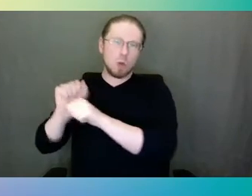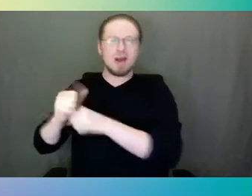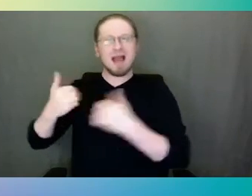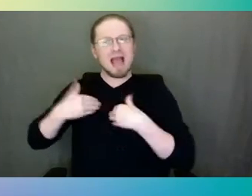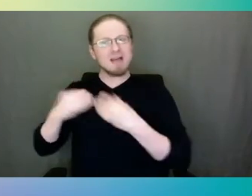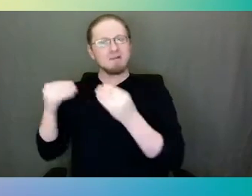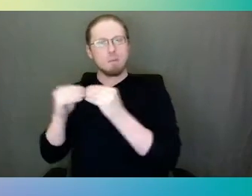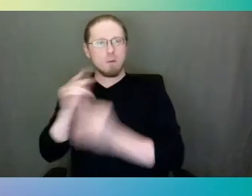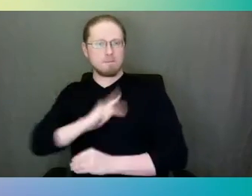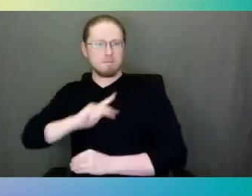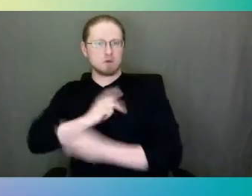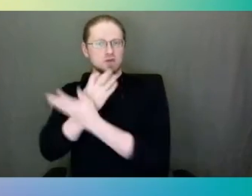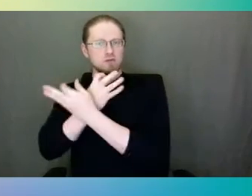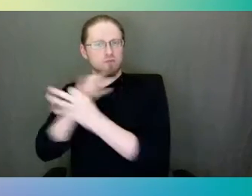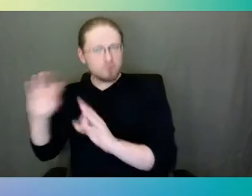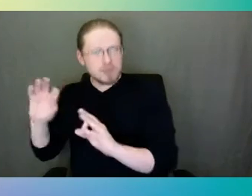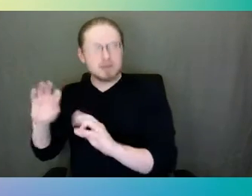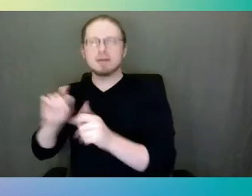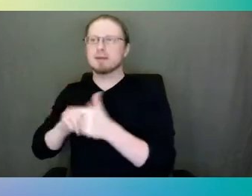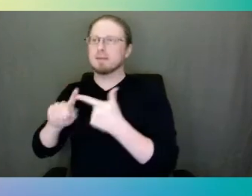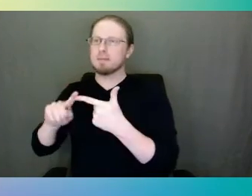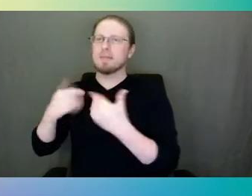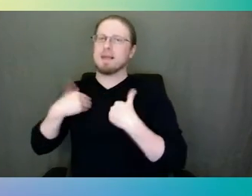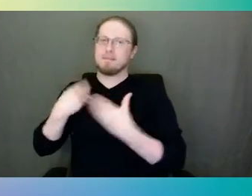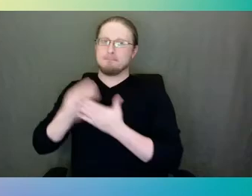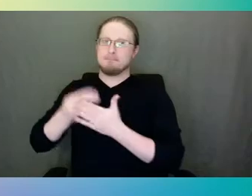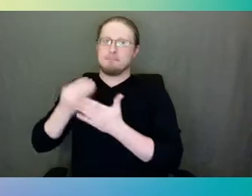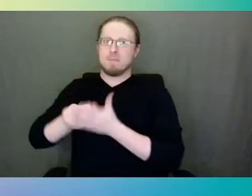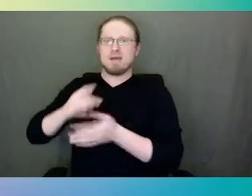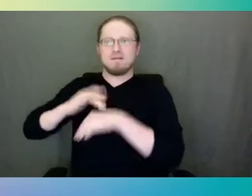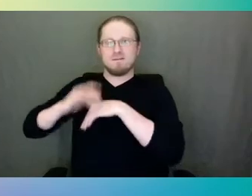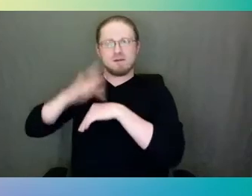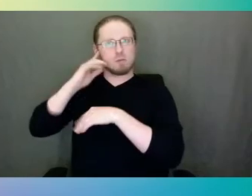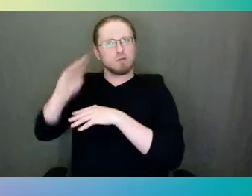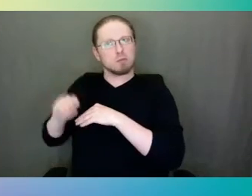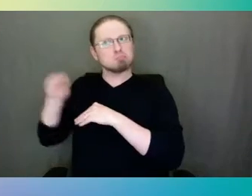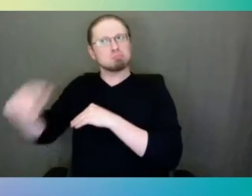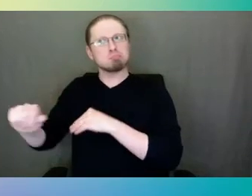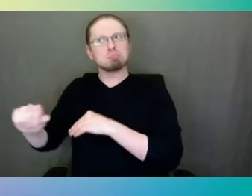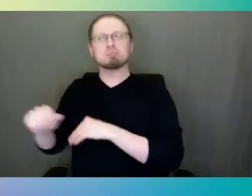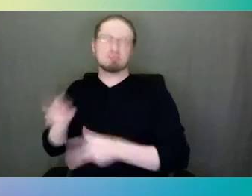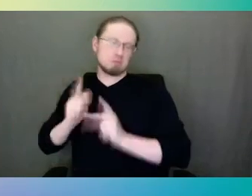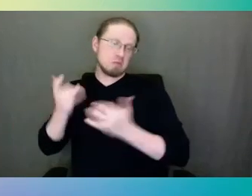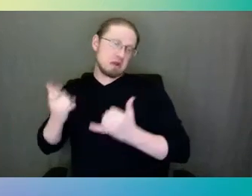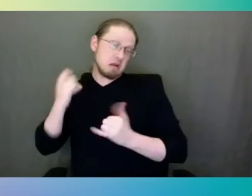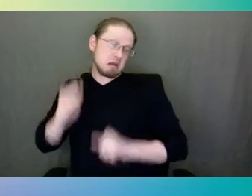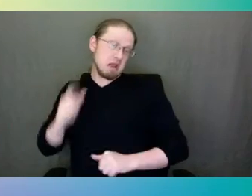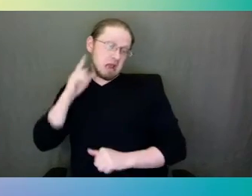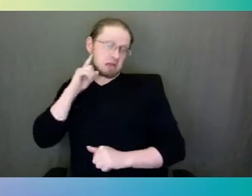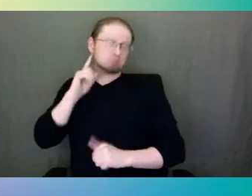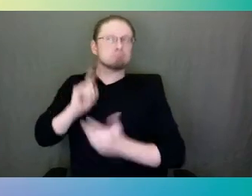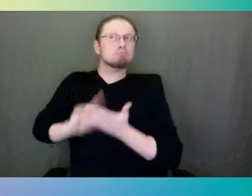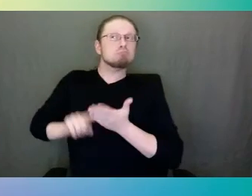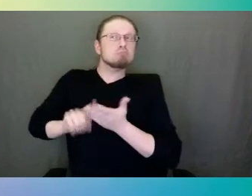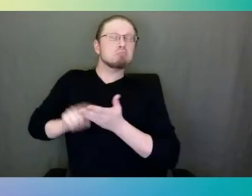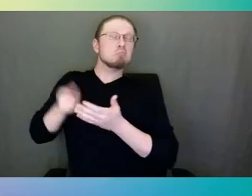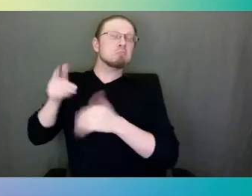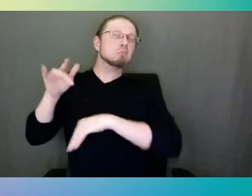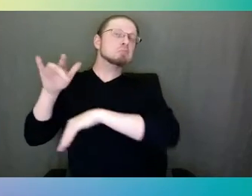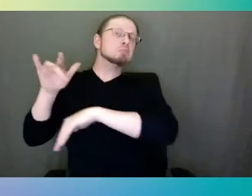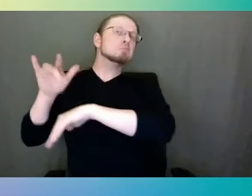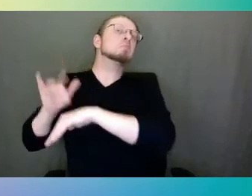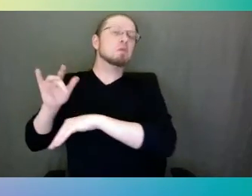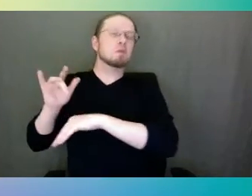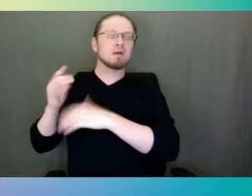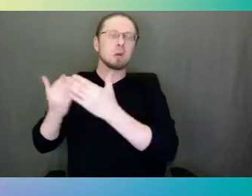So relationships change. People are able to maybe investigate things sexually that they had never